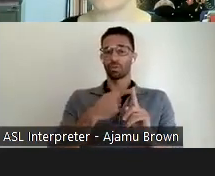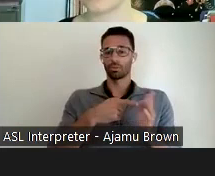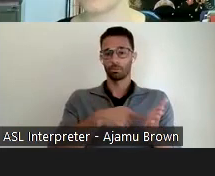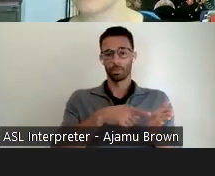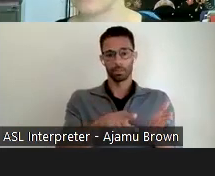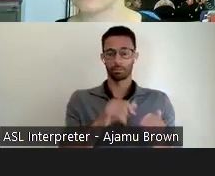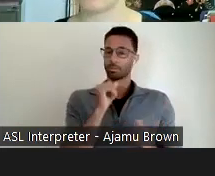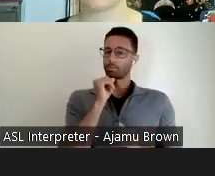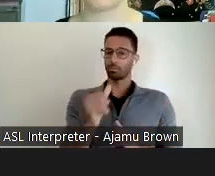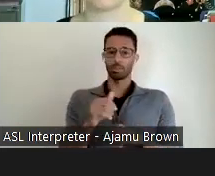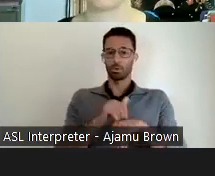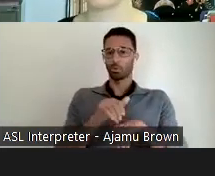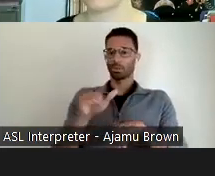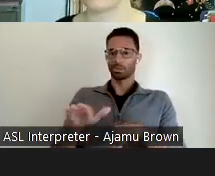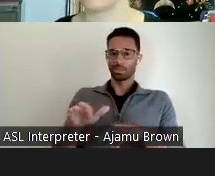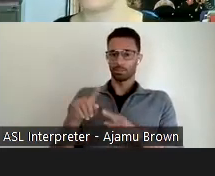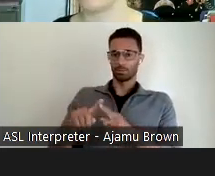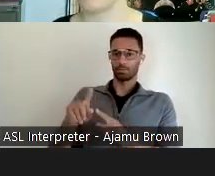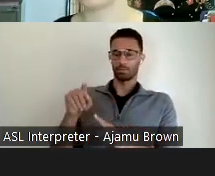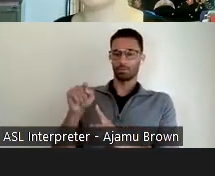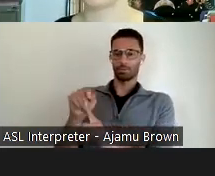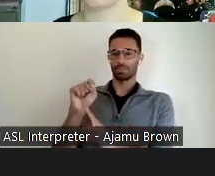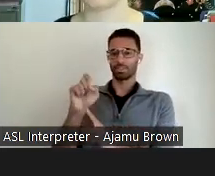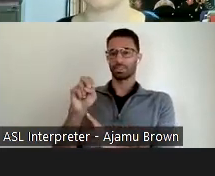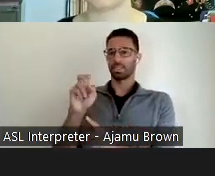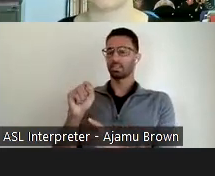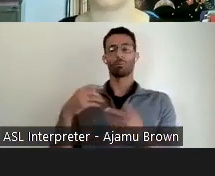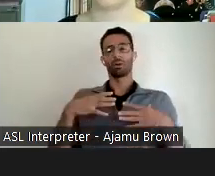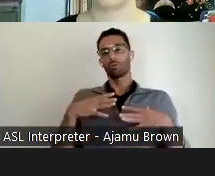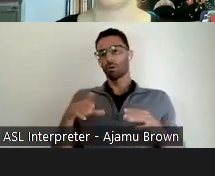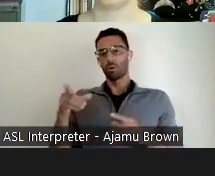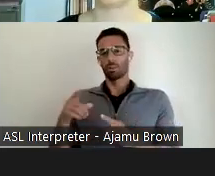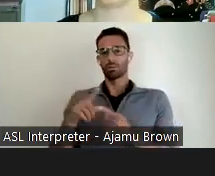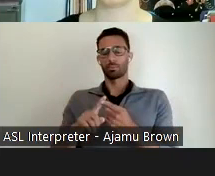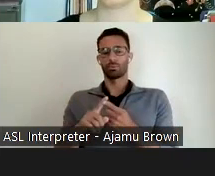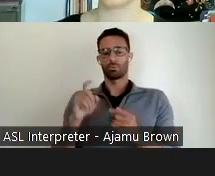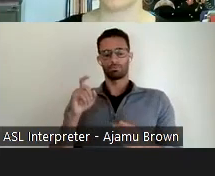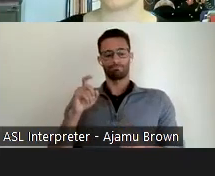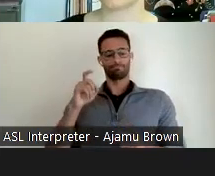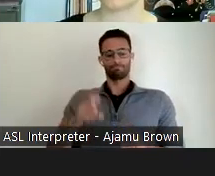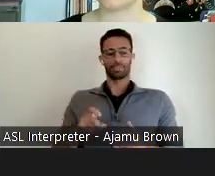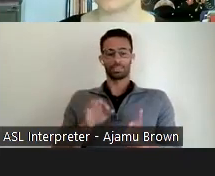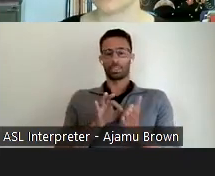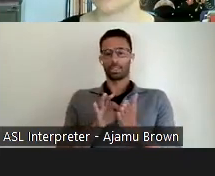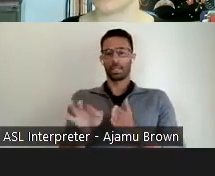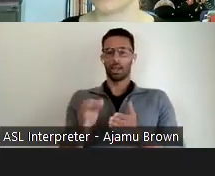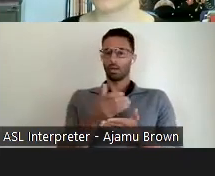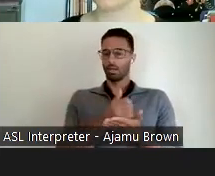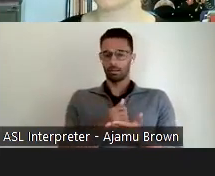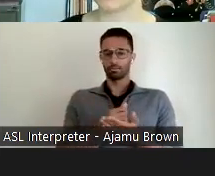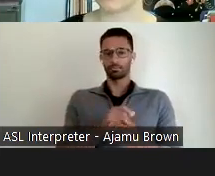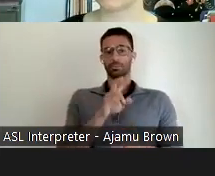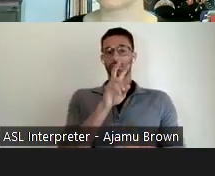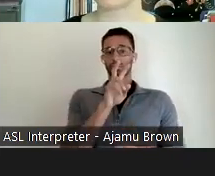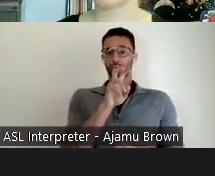send them to the tenants because we do not want to have them have to count that as income. It is $200 per month per